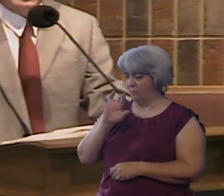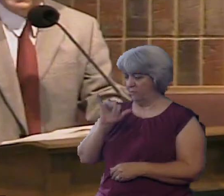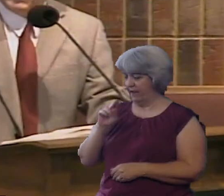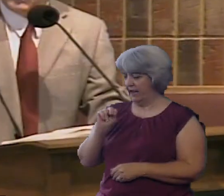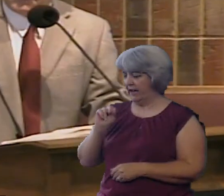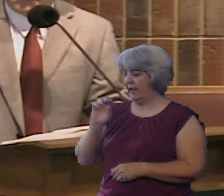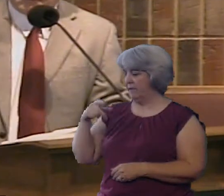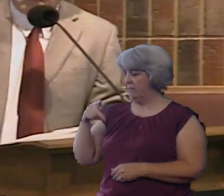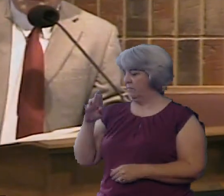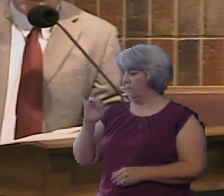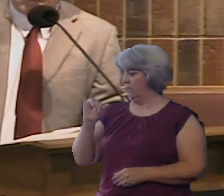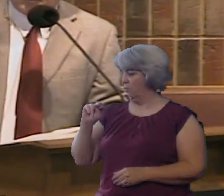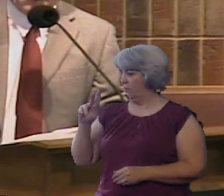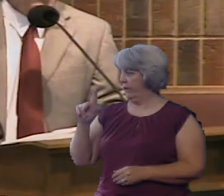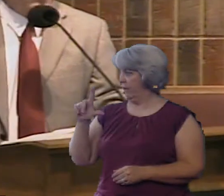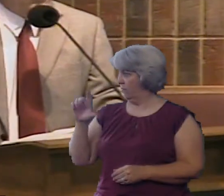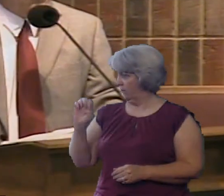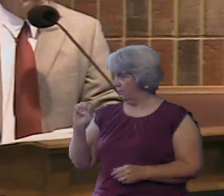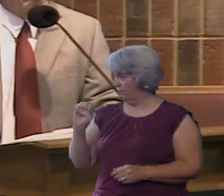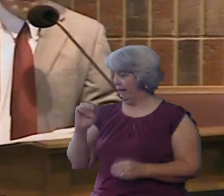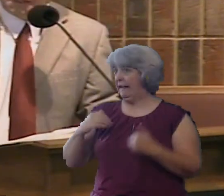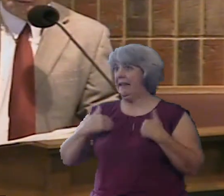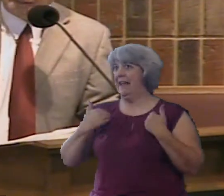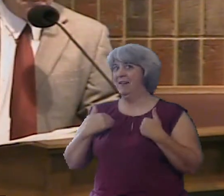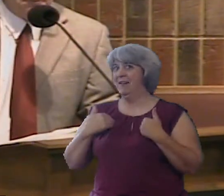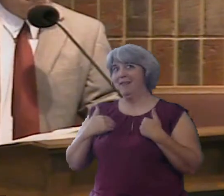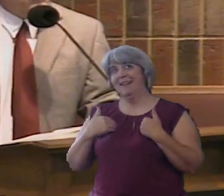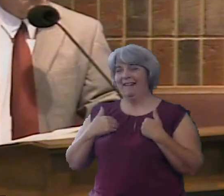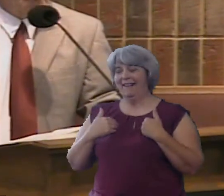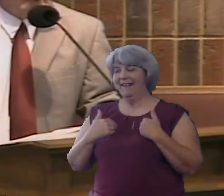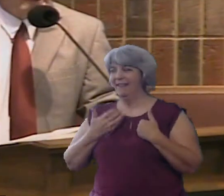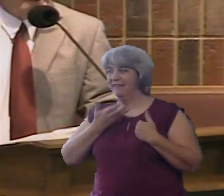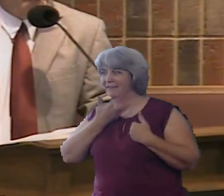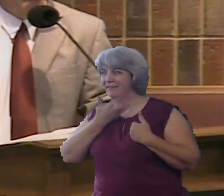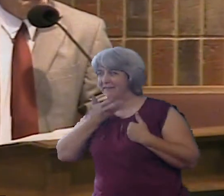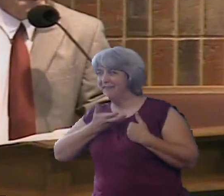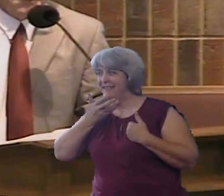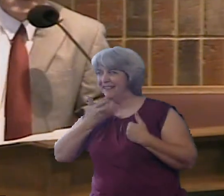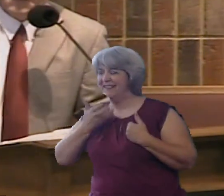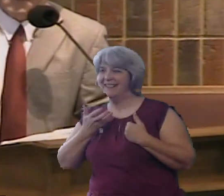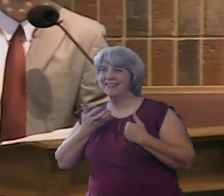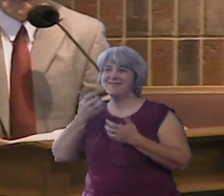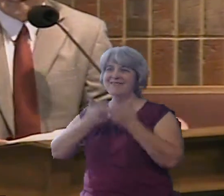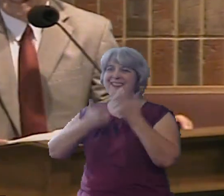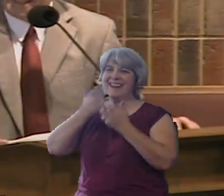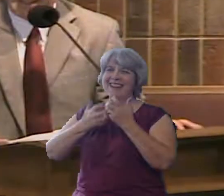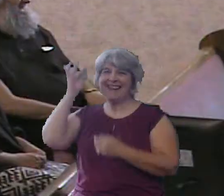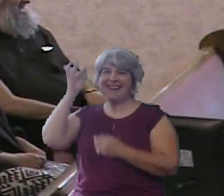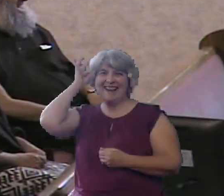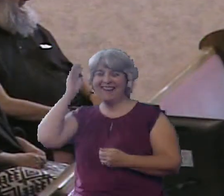Sprinkle, and he's a, I say young man, he's kind of got a little premature graying over here, but